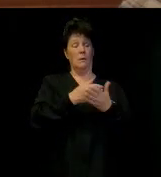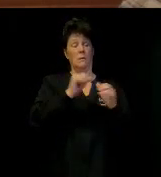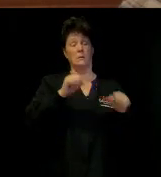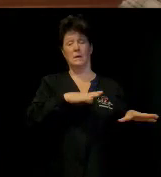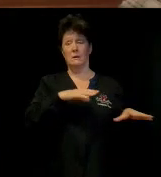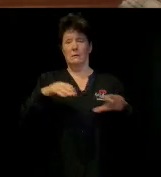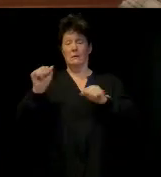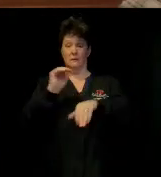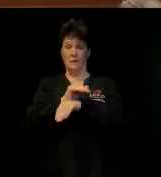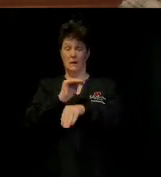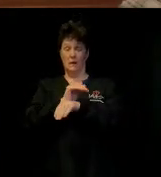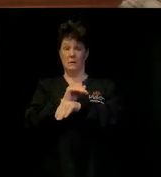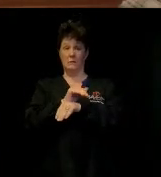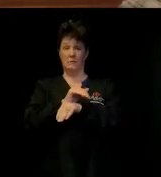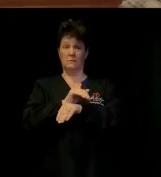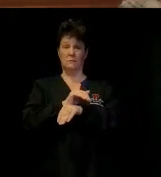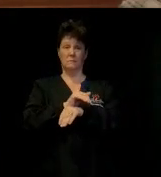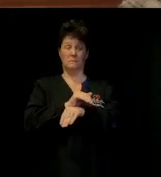you to get out of this